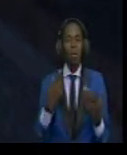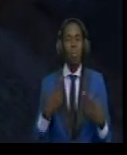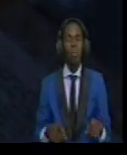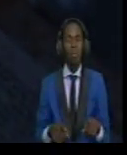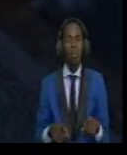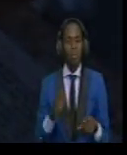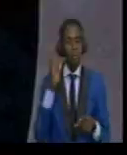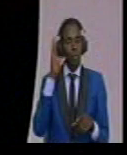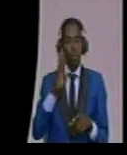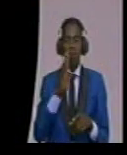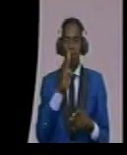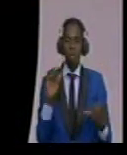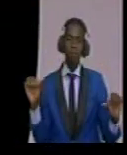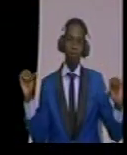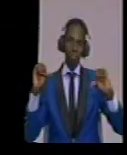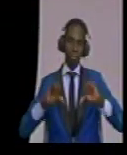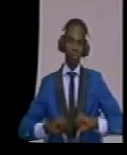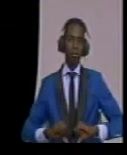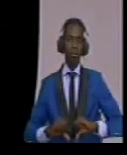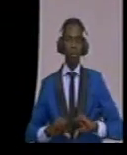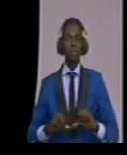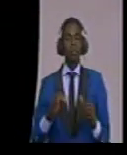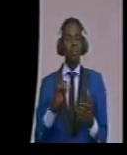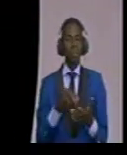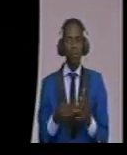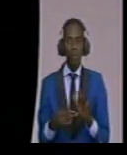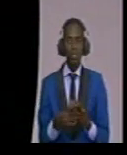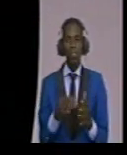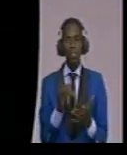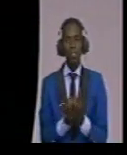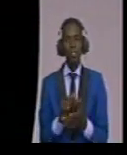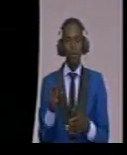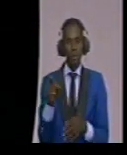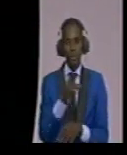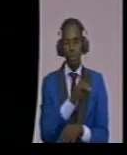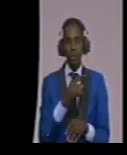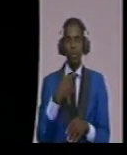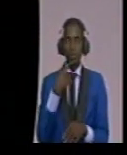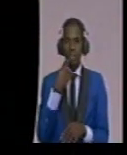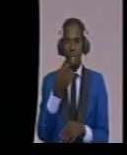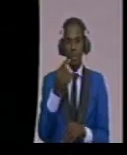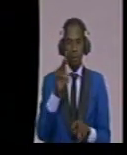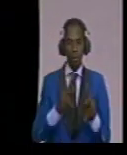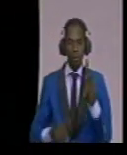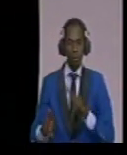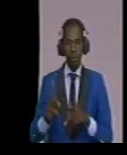not just hearing. You call the people to a verdict. You call the people